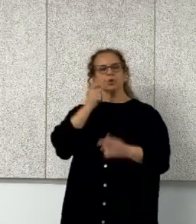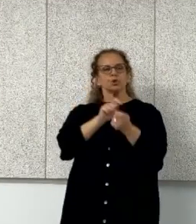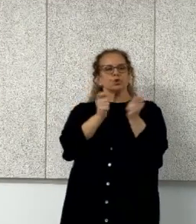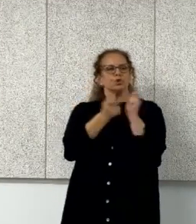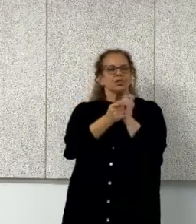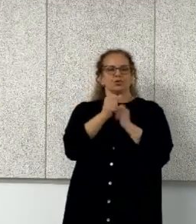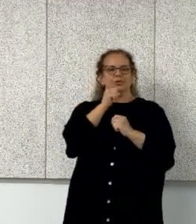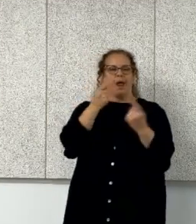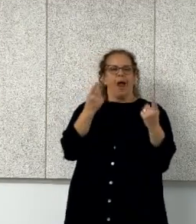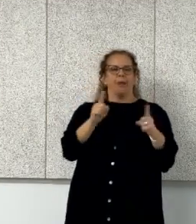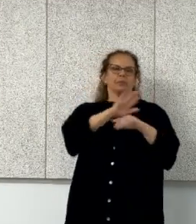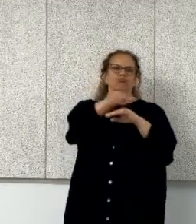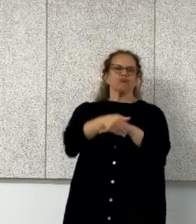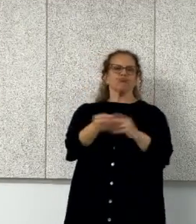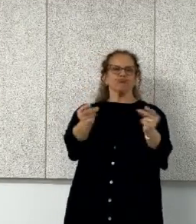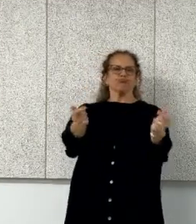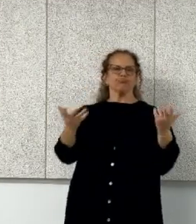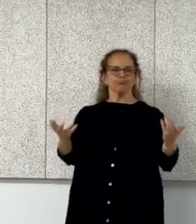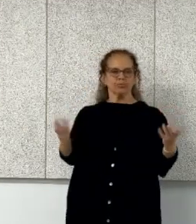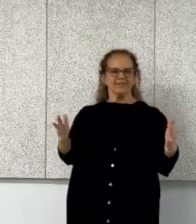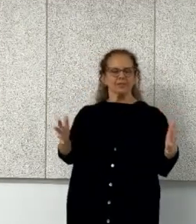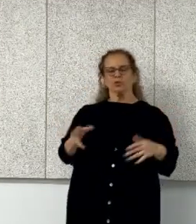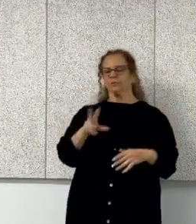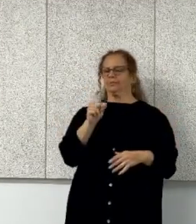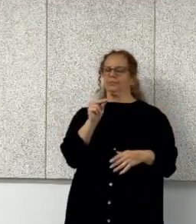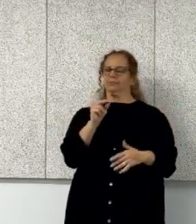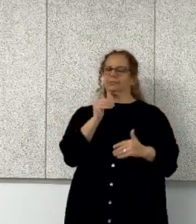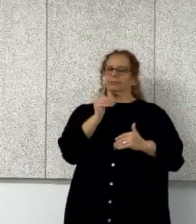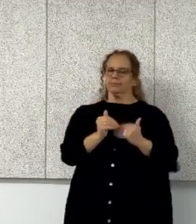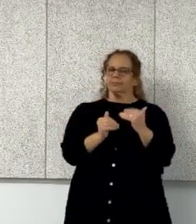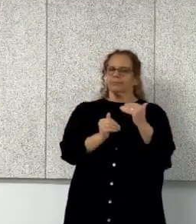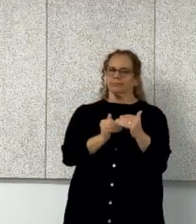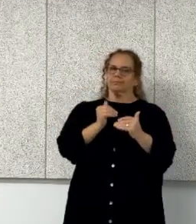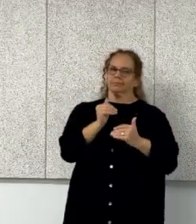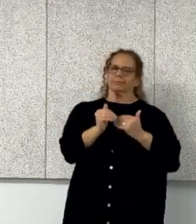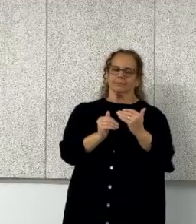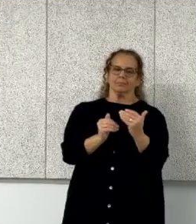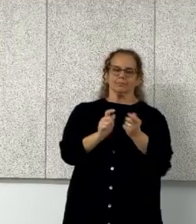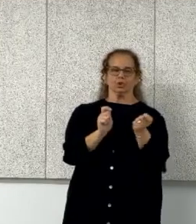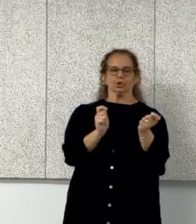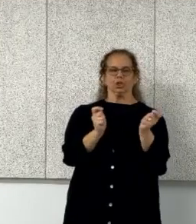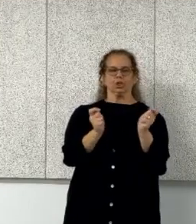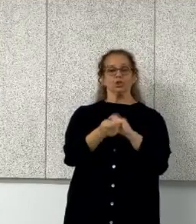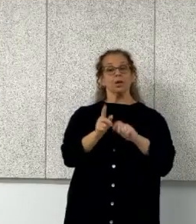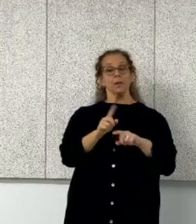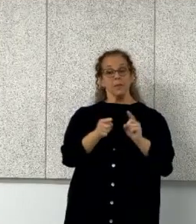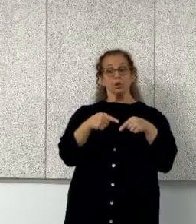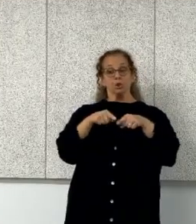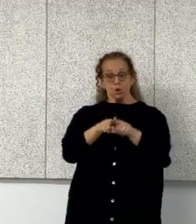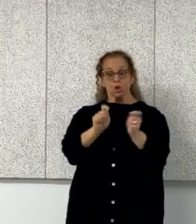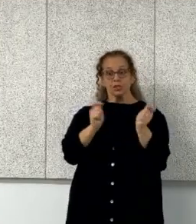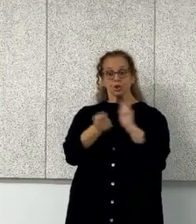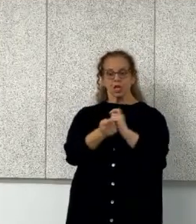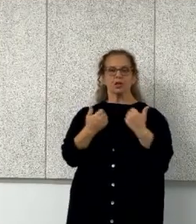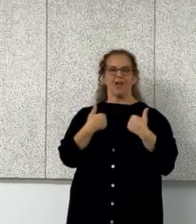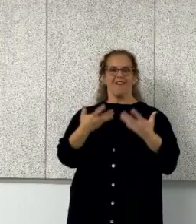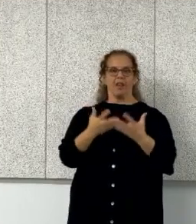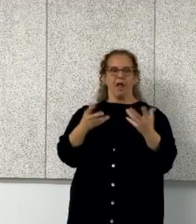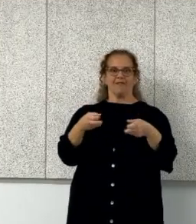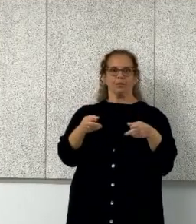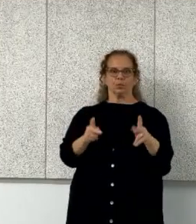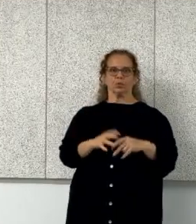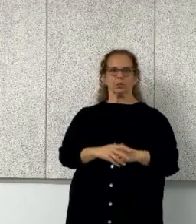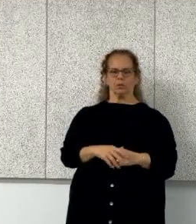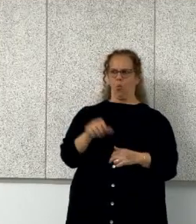place overnight and it takes a while for them to, like, take hold and do things, but there's a lot of opportunity, I think, in that change. Mm-hmm. You would hope so, yeah. I